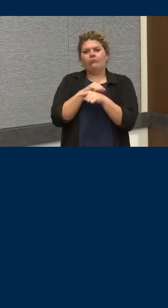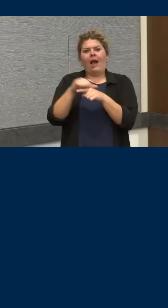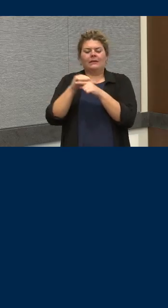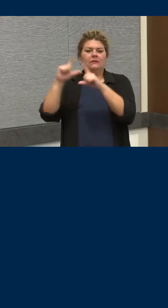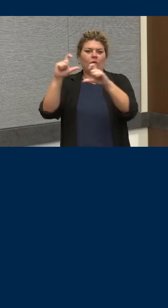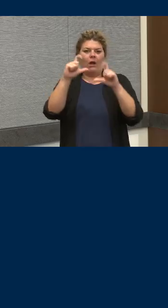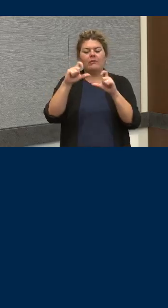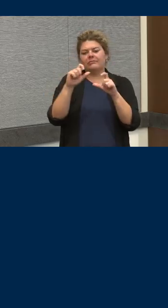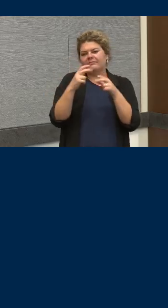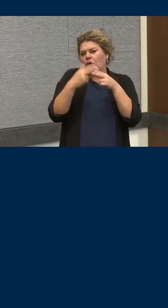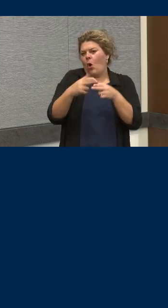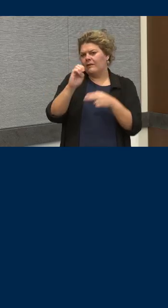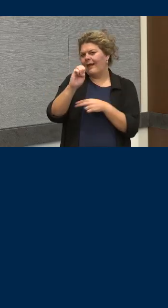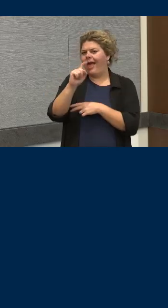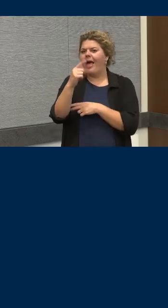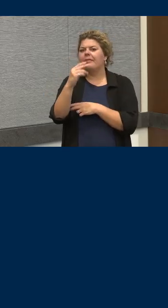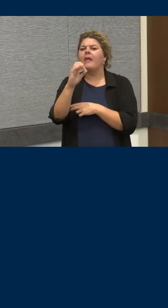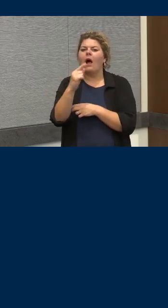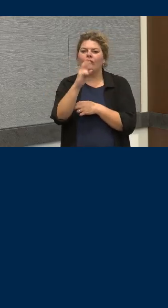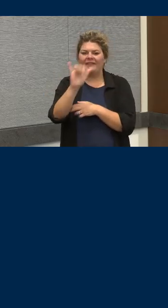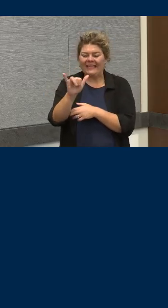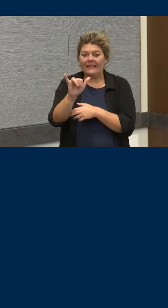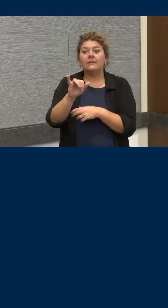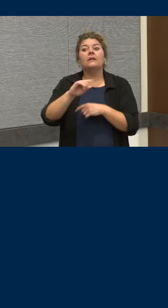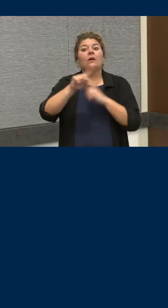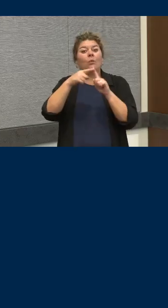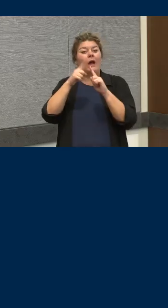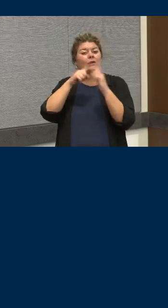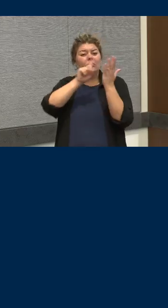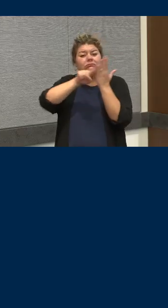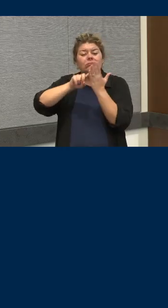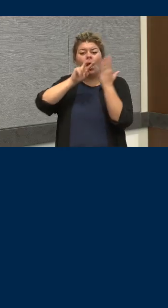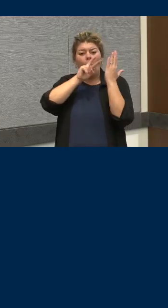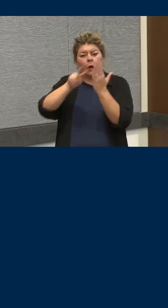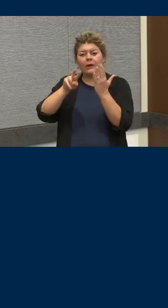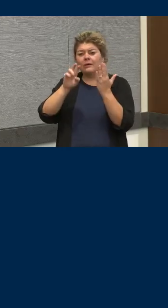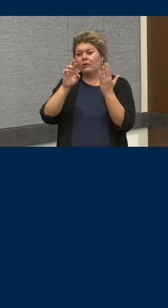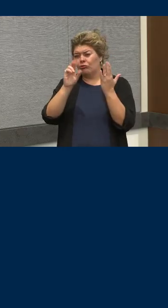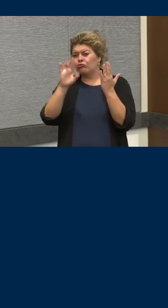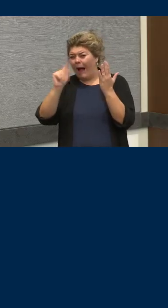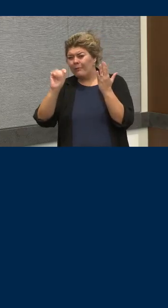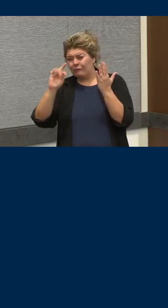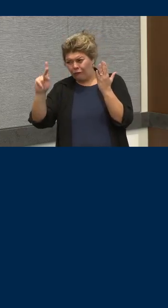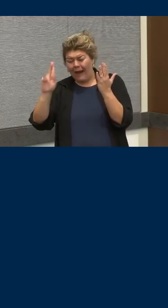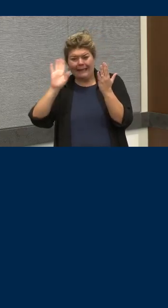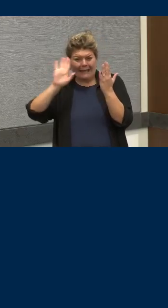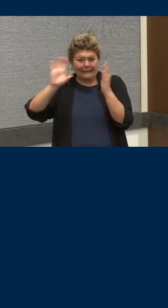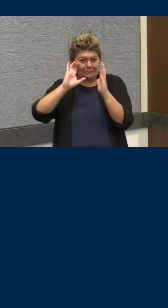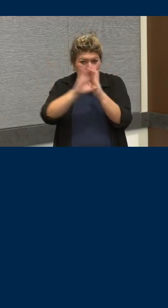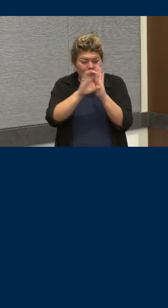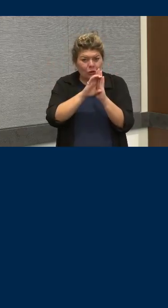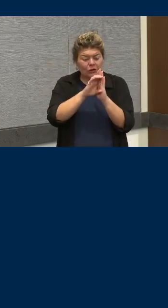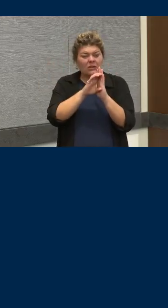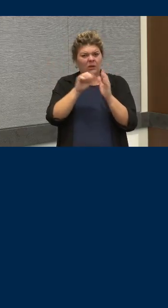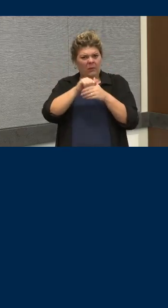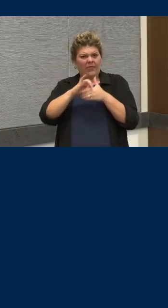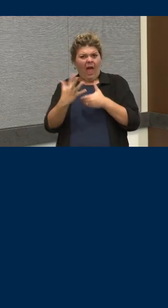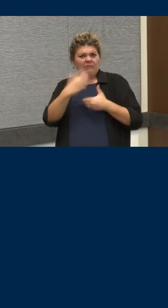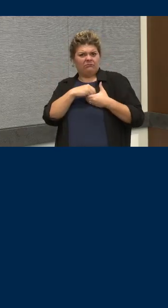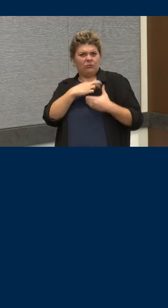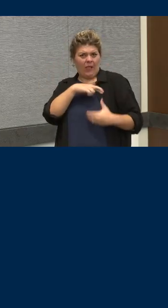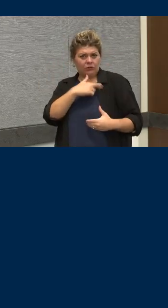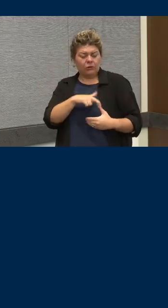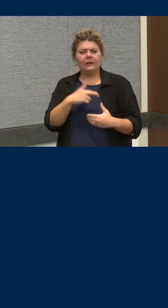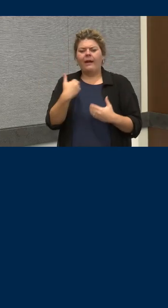as ethnography. Looking at Robert Frank's photographs of American vernacular religion connects